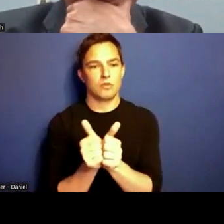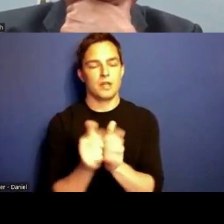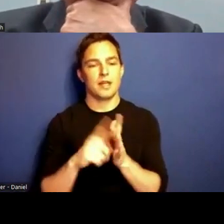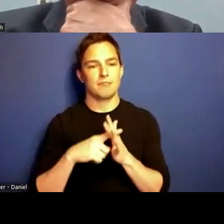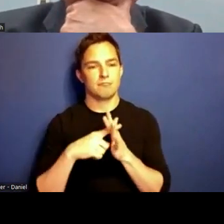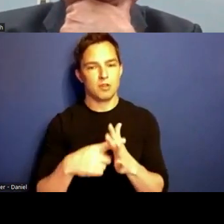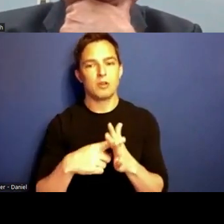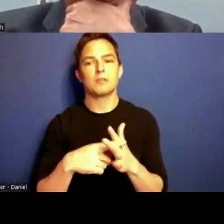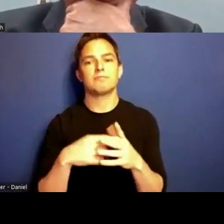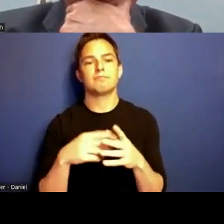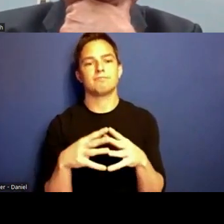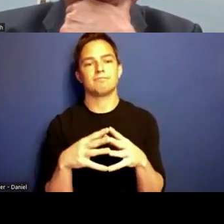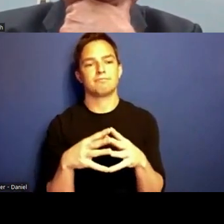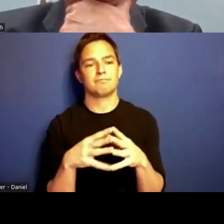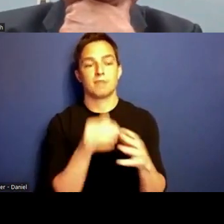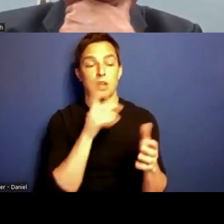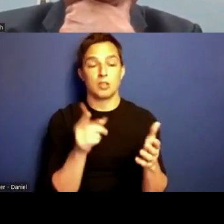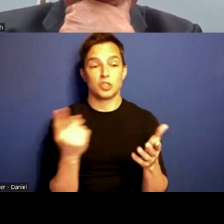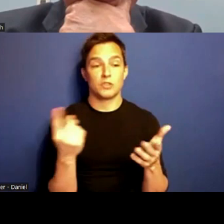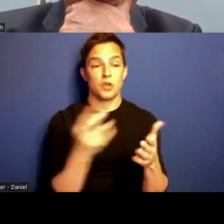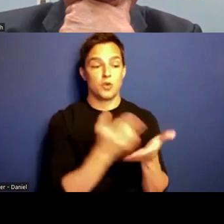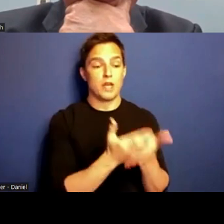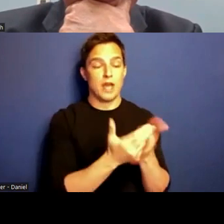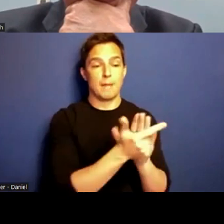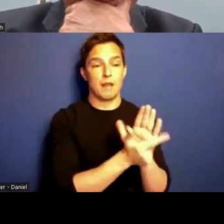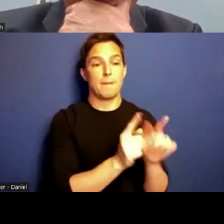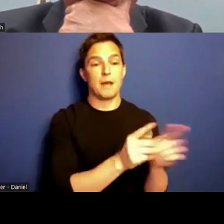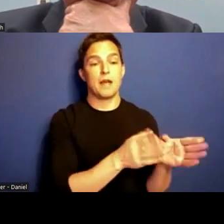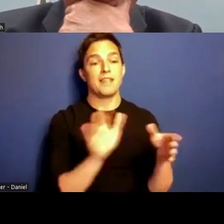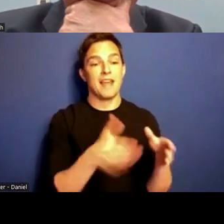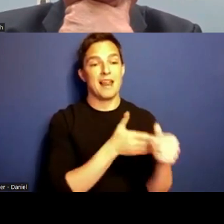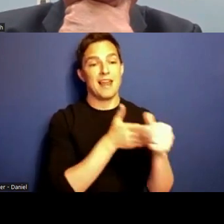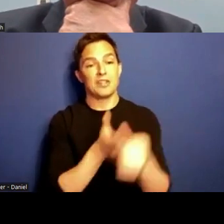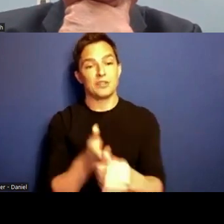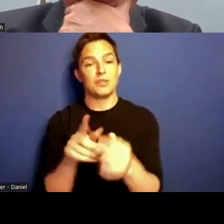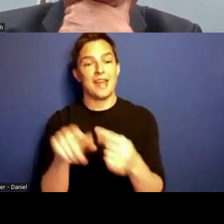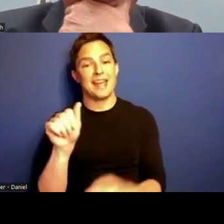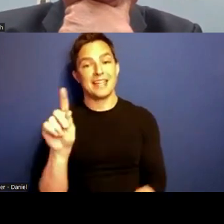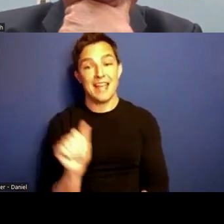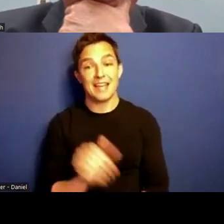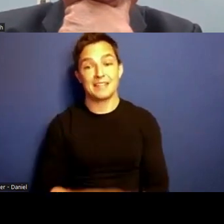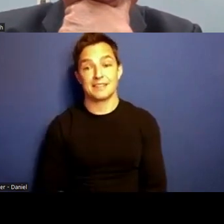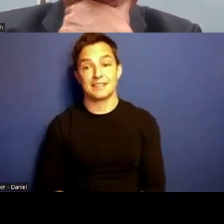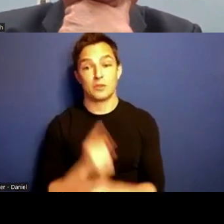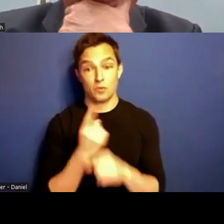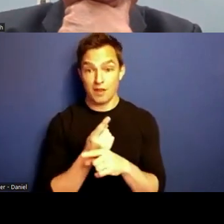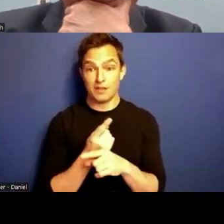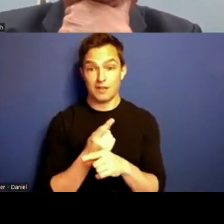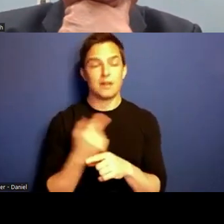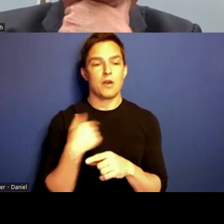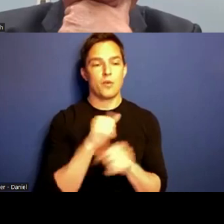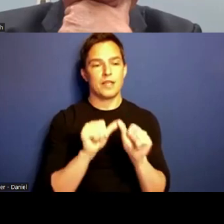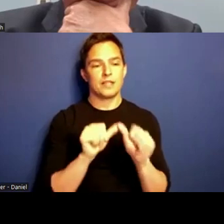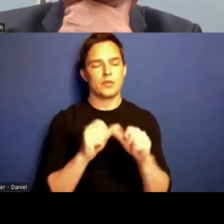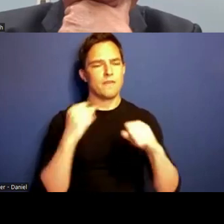off the not only the Rehab Act, but it led into the ADA, right? And we continue to fight